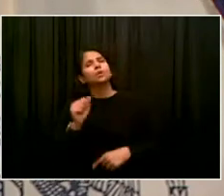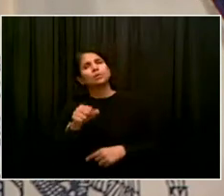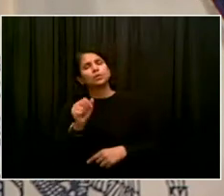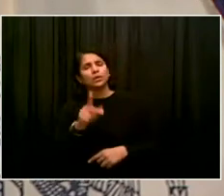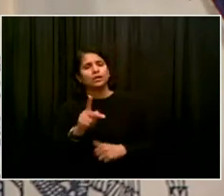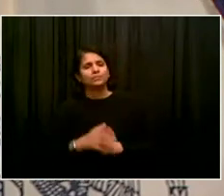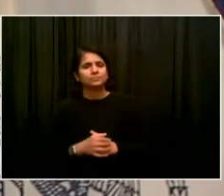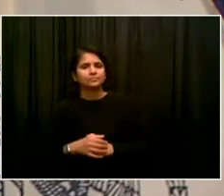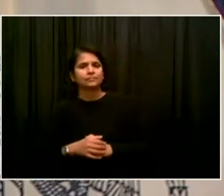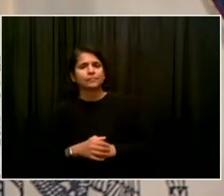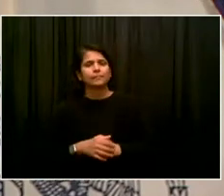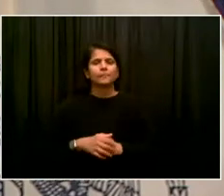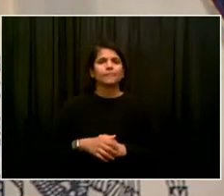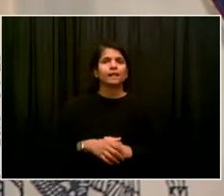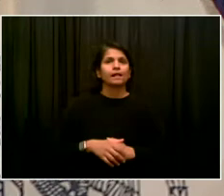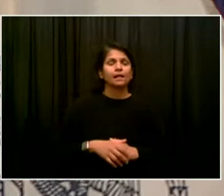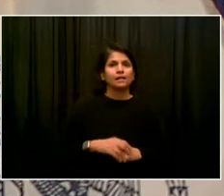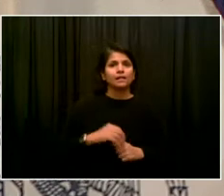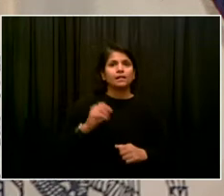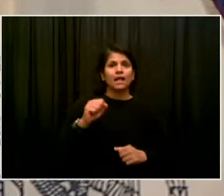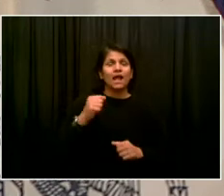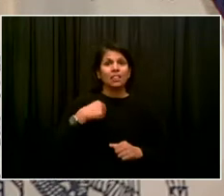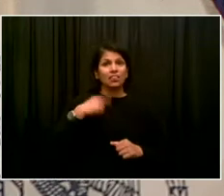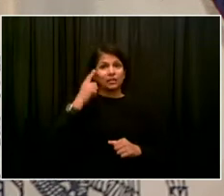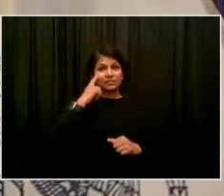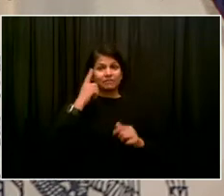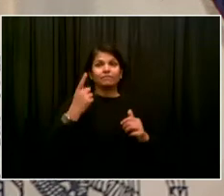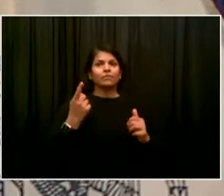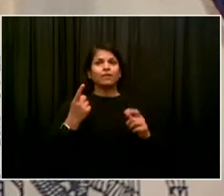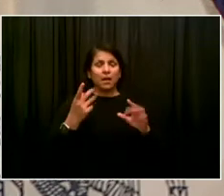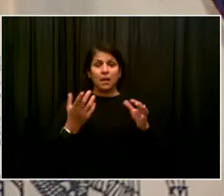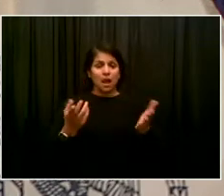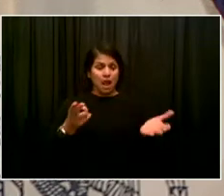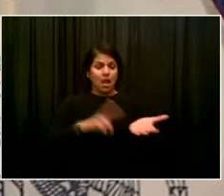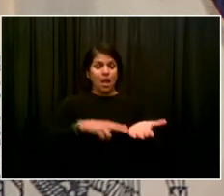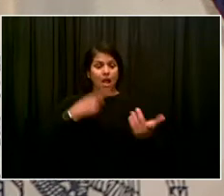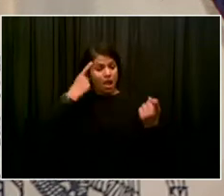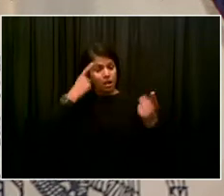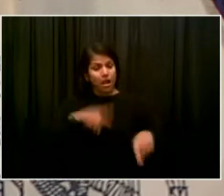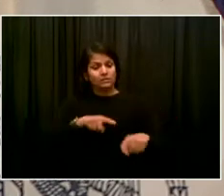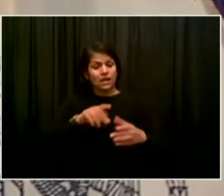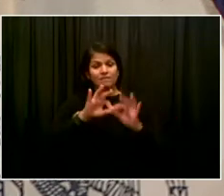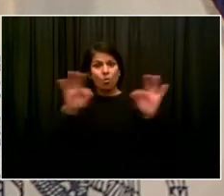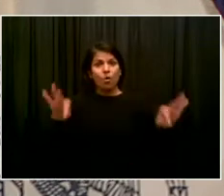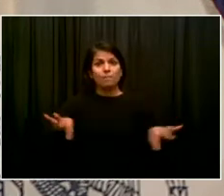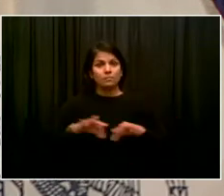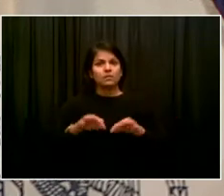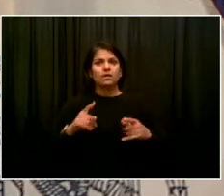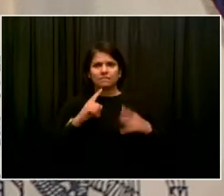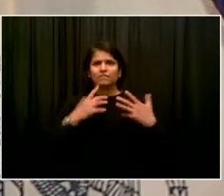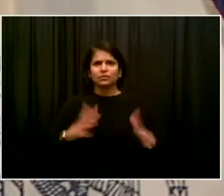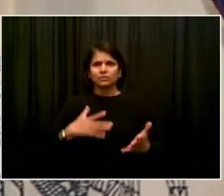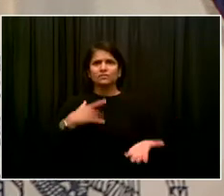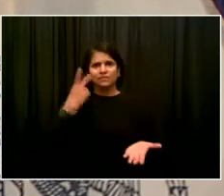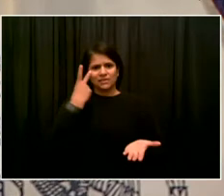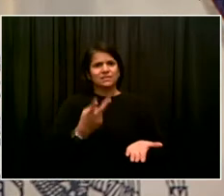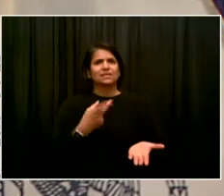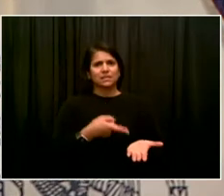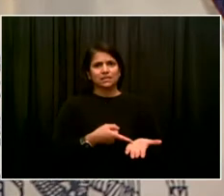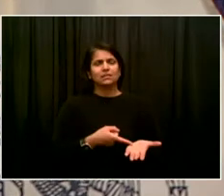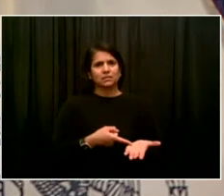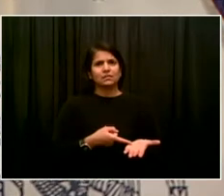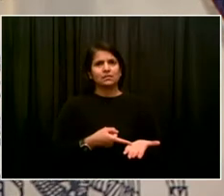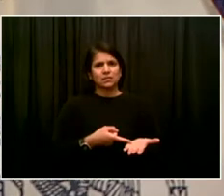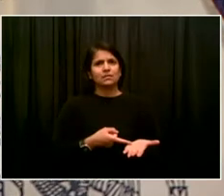think, first of all, on the consent forms, we've actually seen, you know, a very substantial number of parents agree